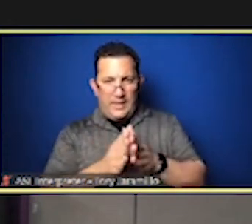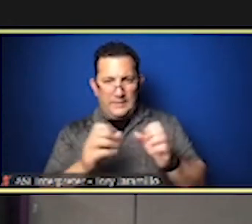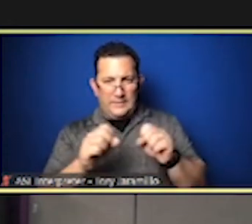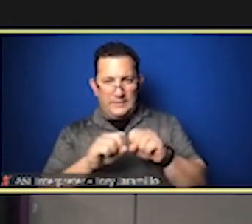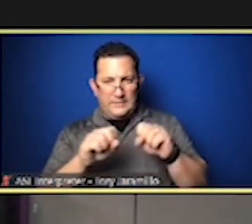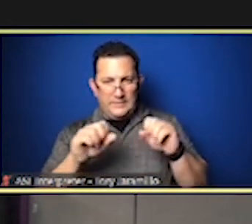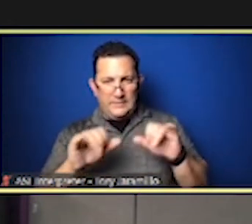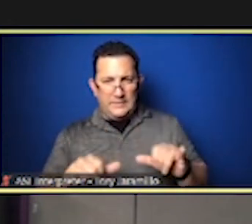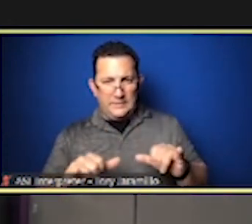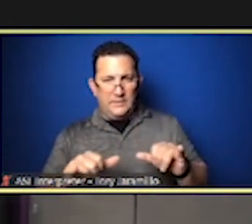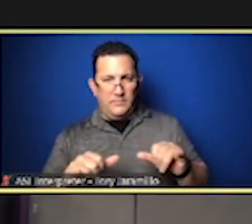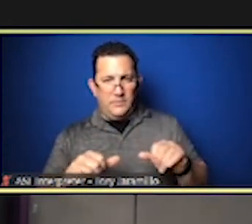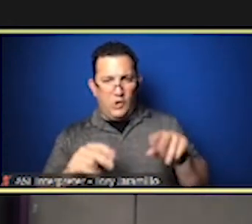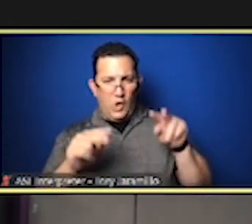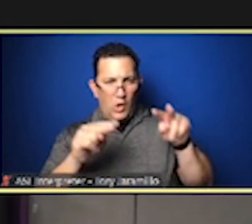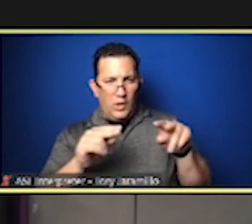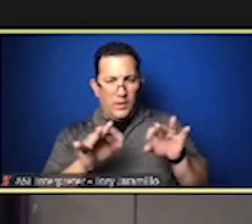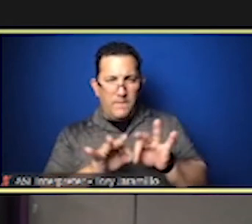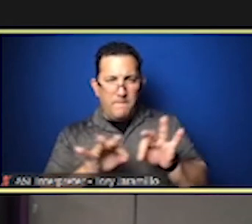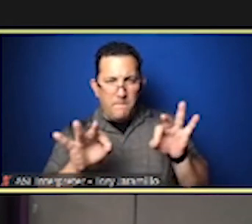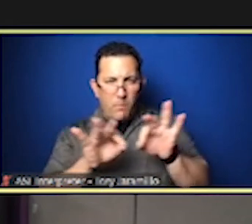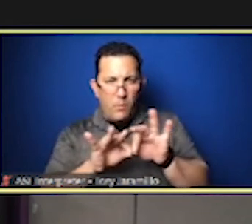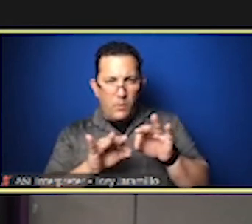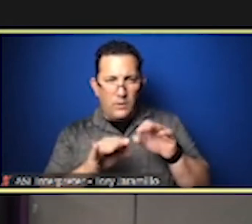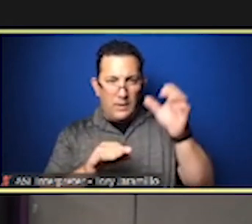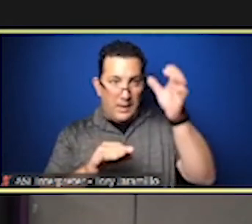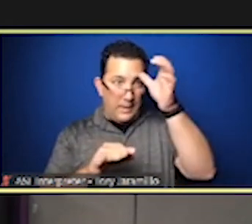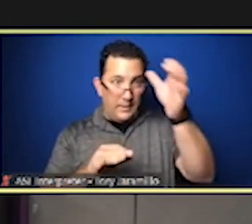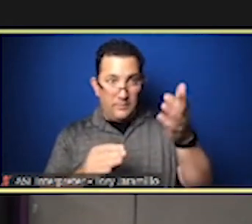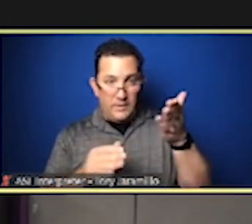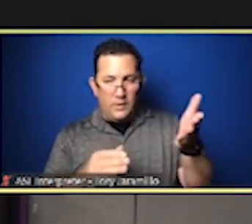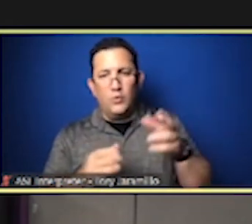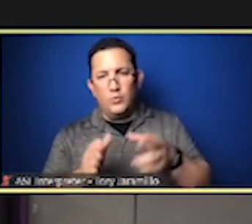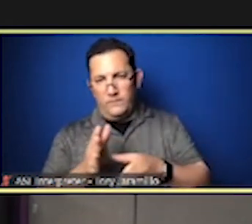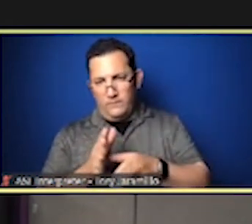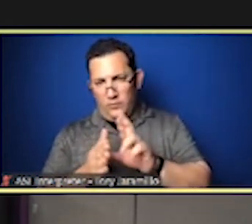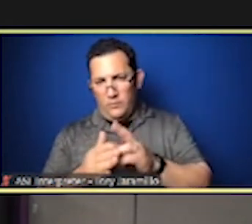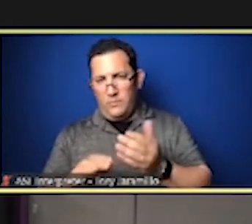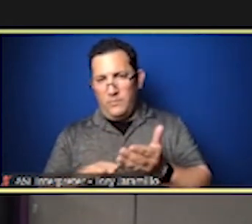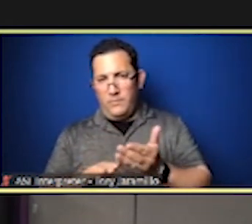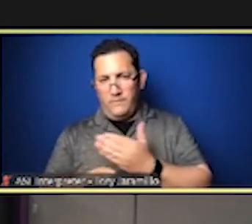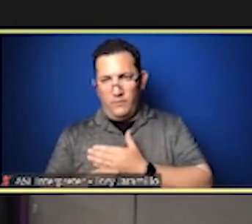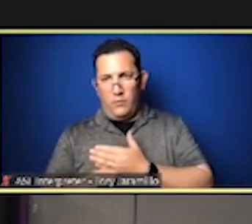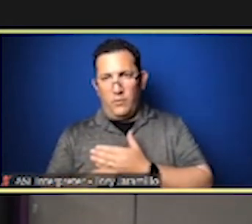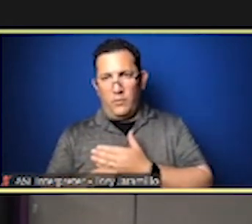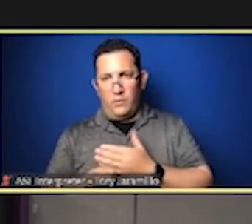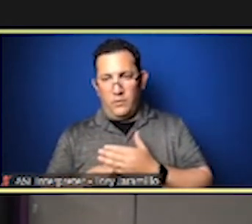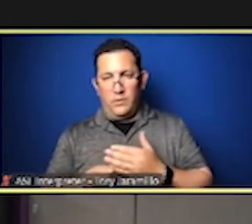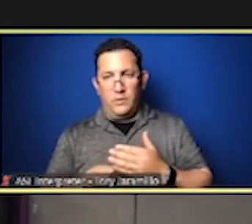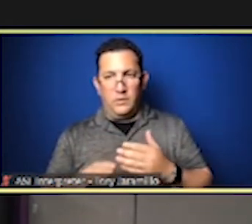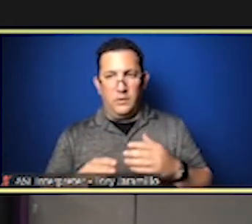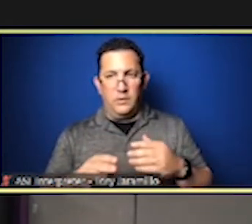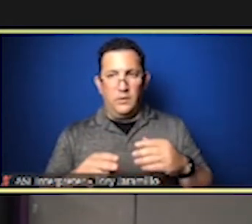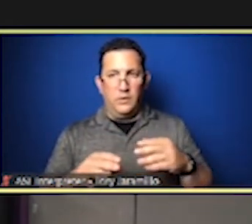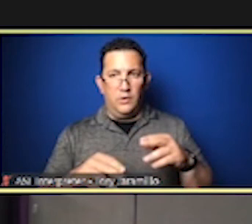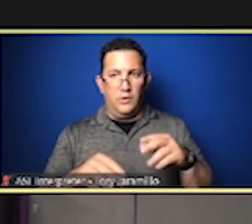important concepts in there. So I'd have them review before they would ask for another retake.